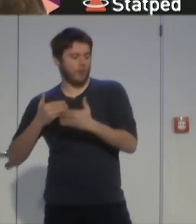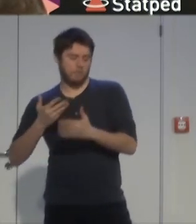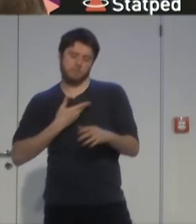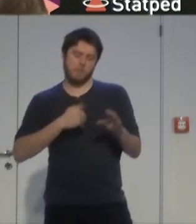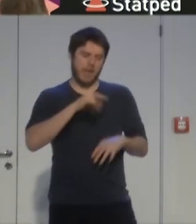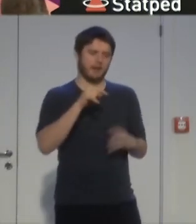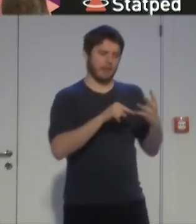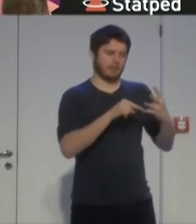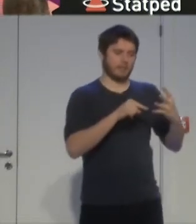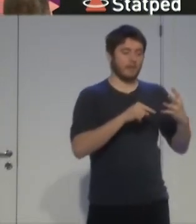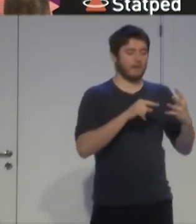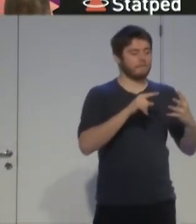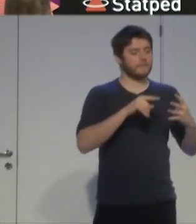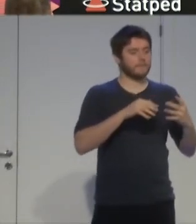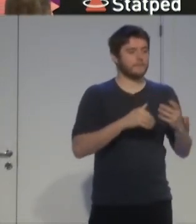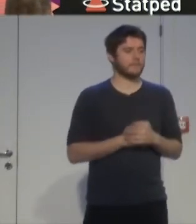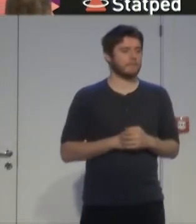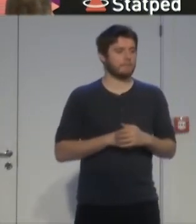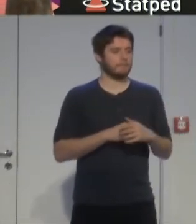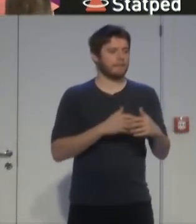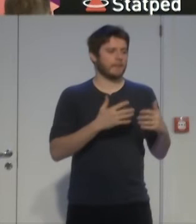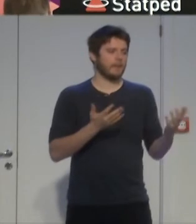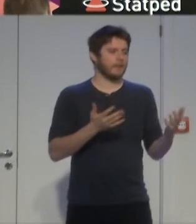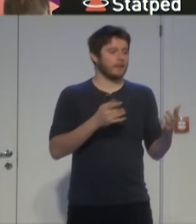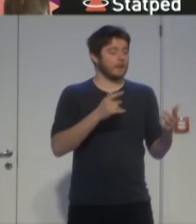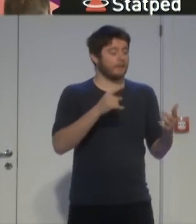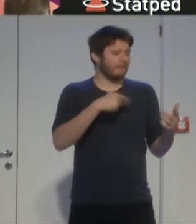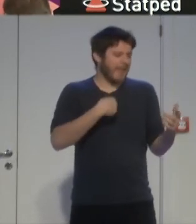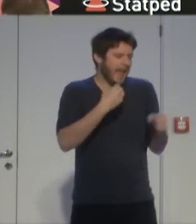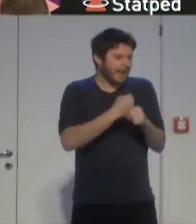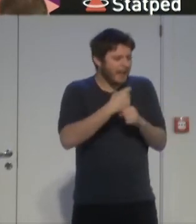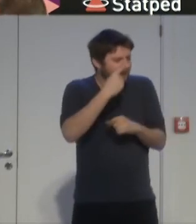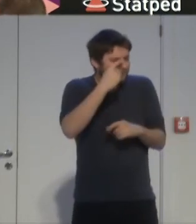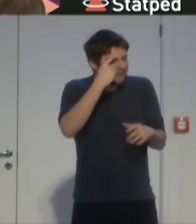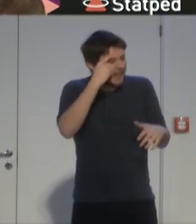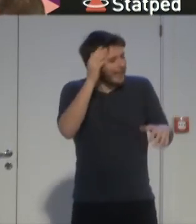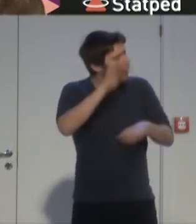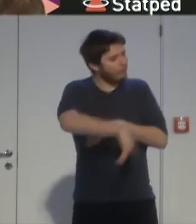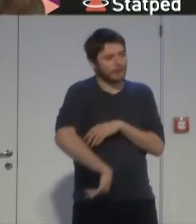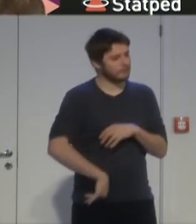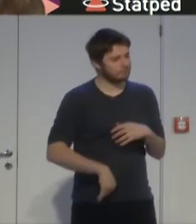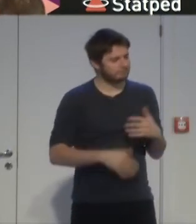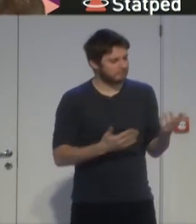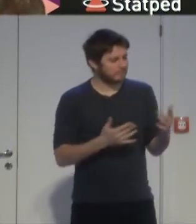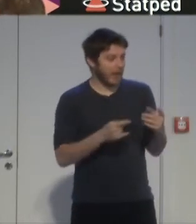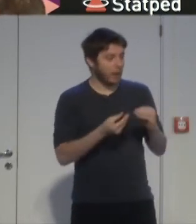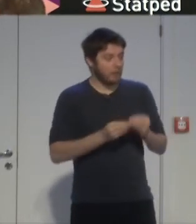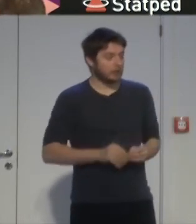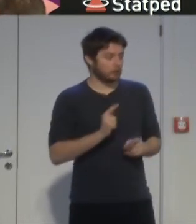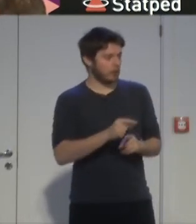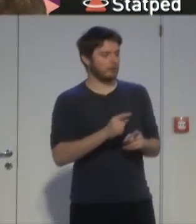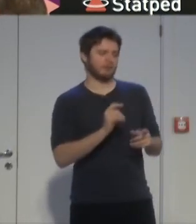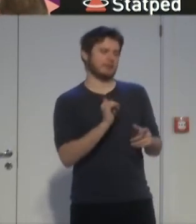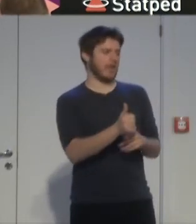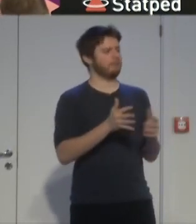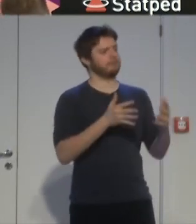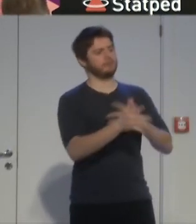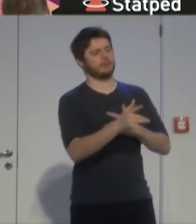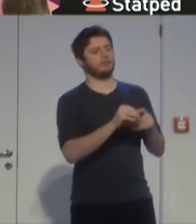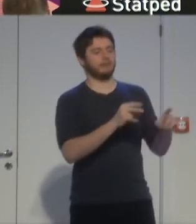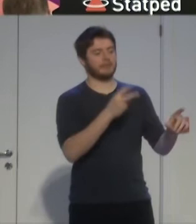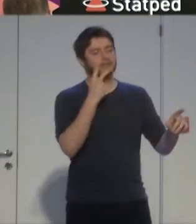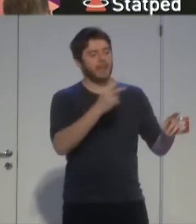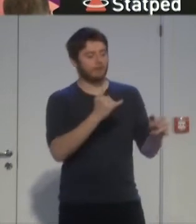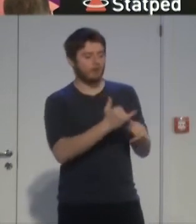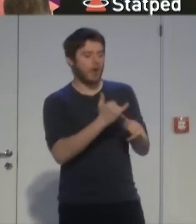We don't know that it's so complex because it goes by itself, but we know that it's complex when we try to see how it goes with the